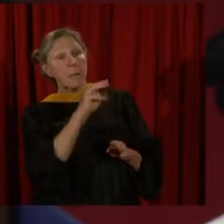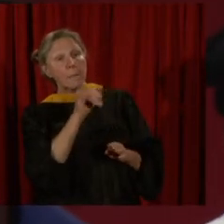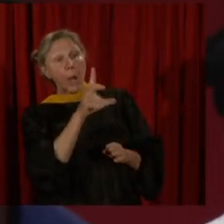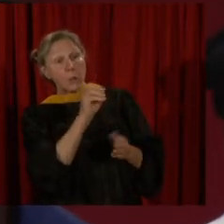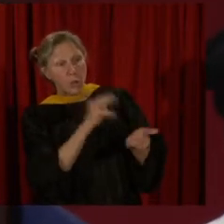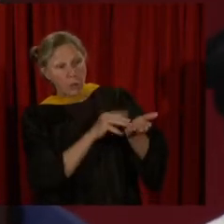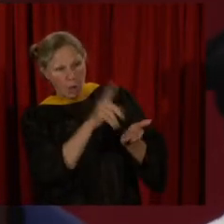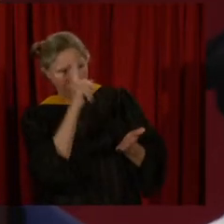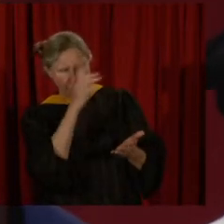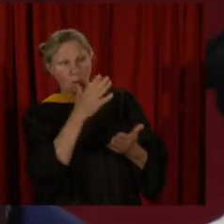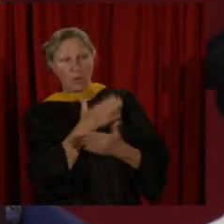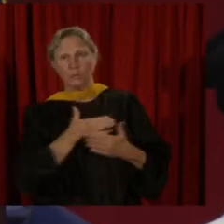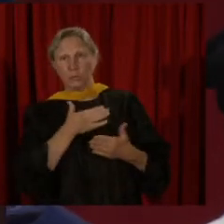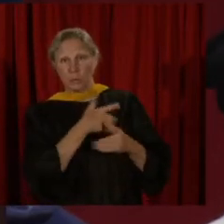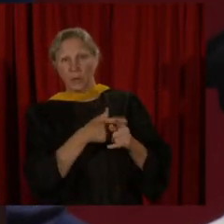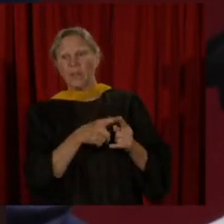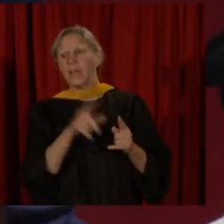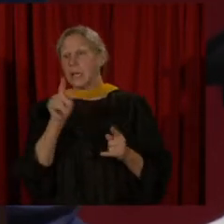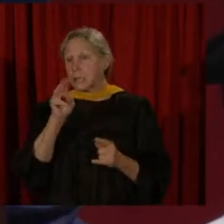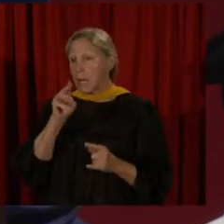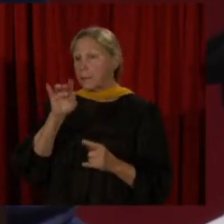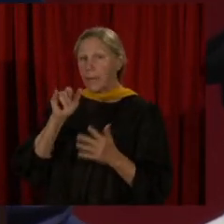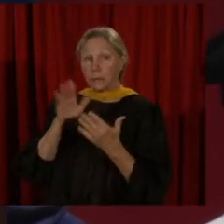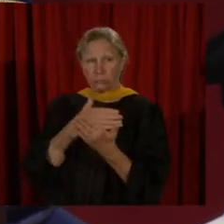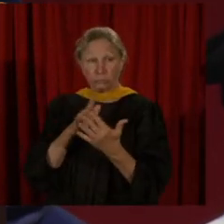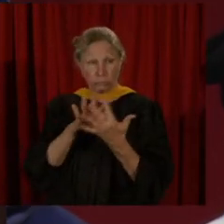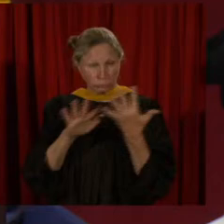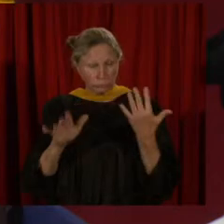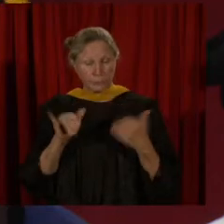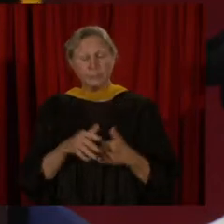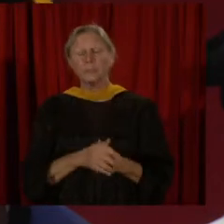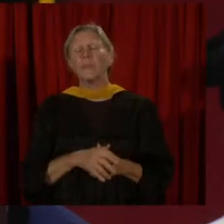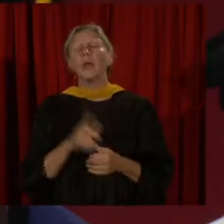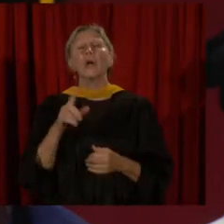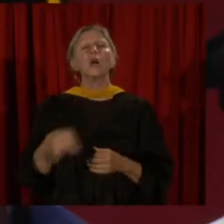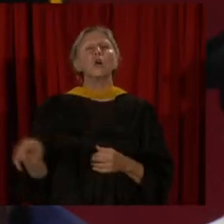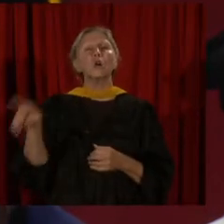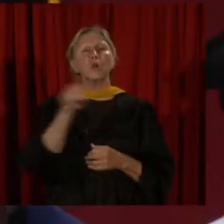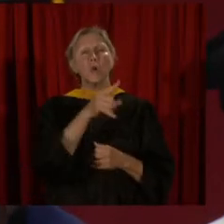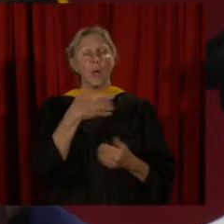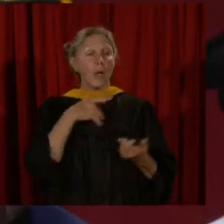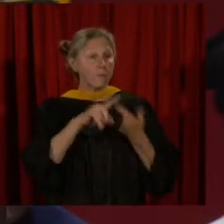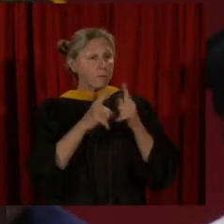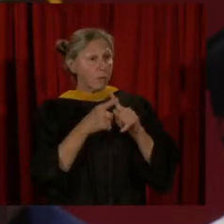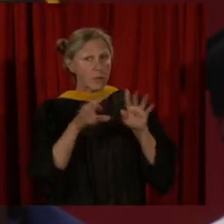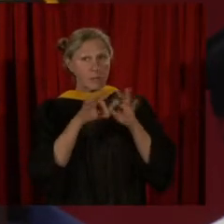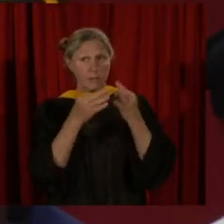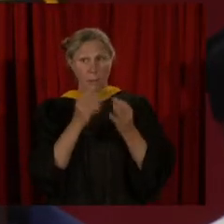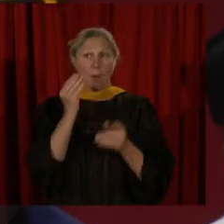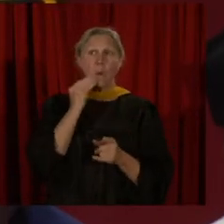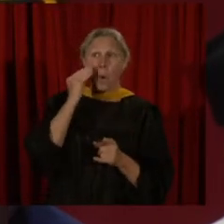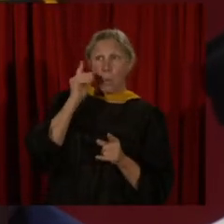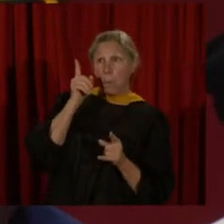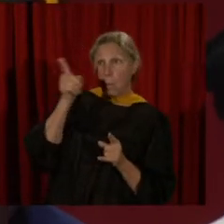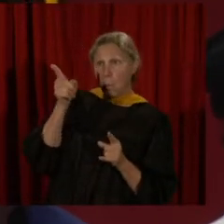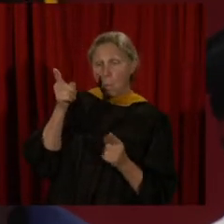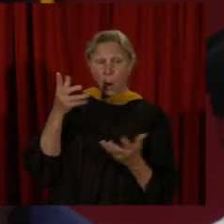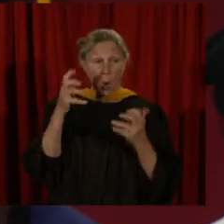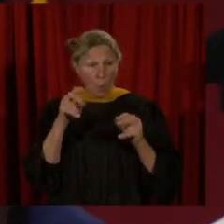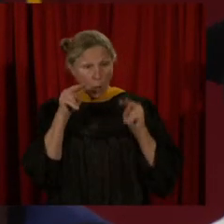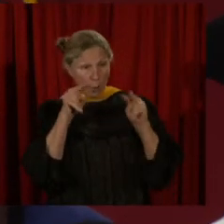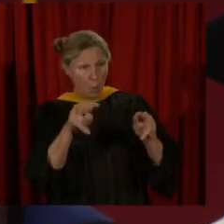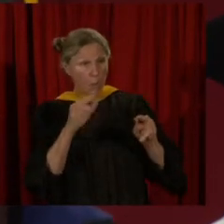entertainment from Tom Petty and many others. For those of you who have friends or family at home who want to watch